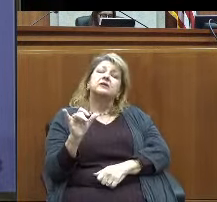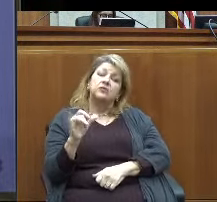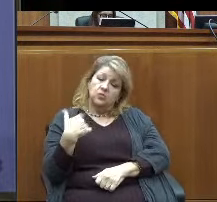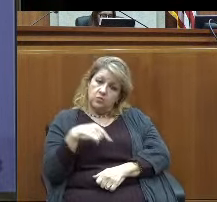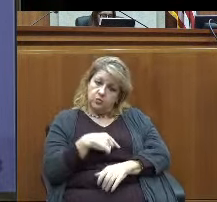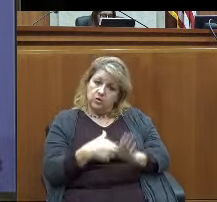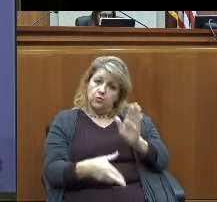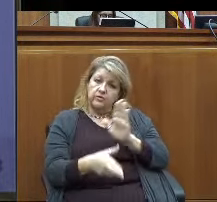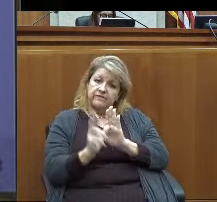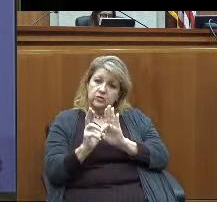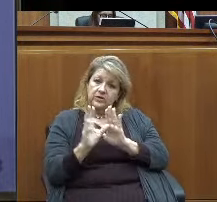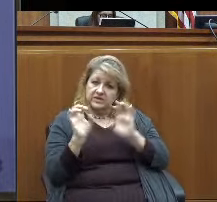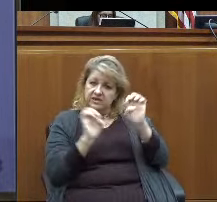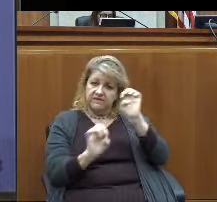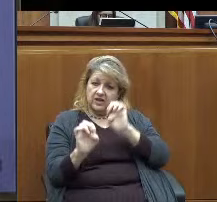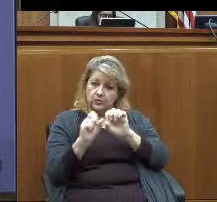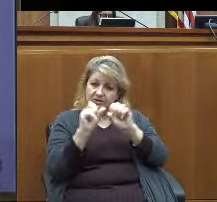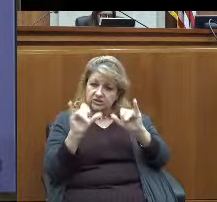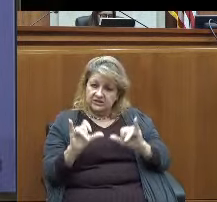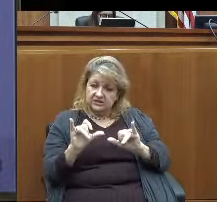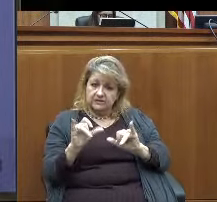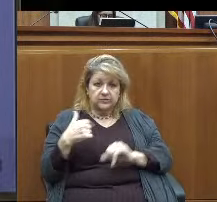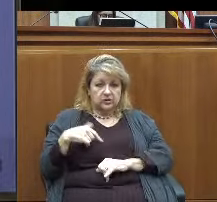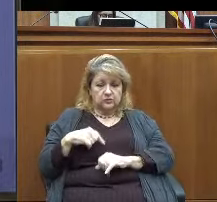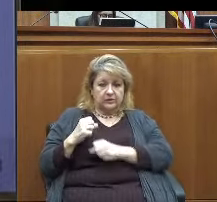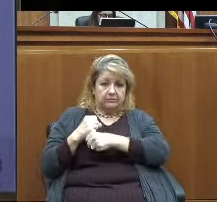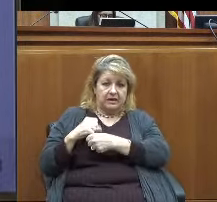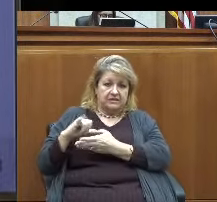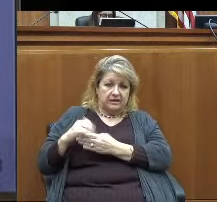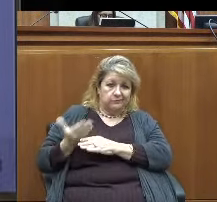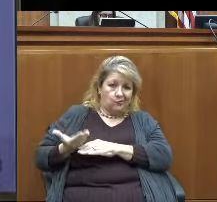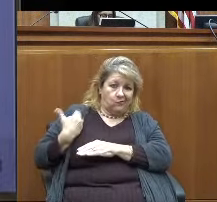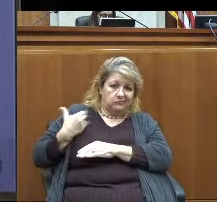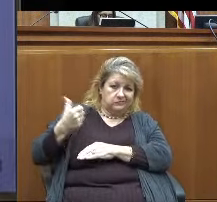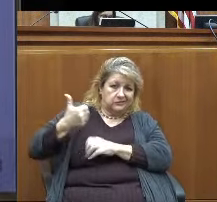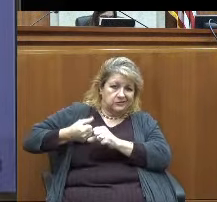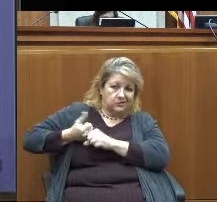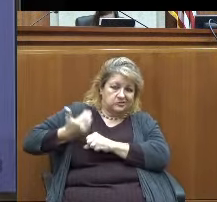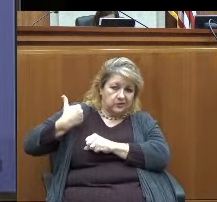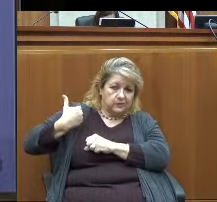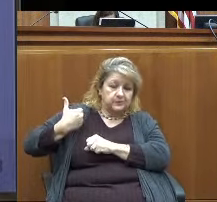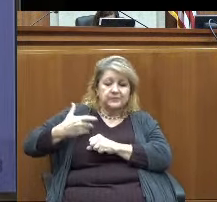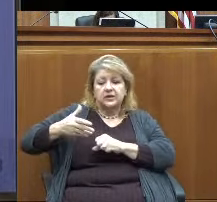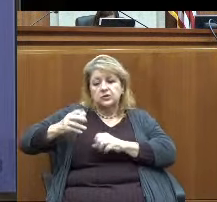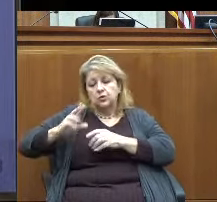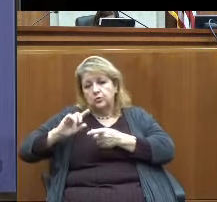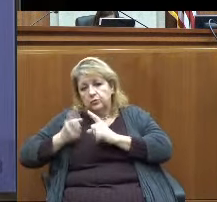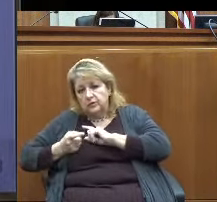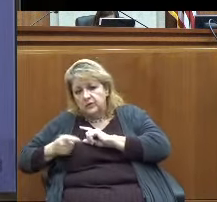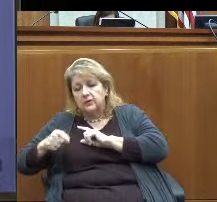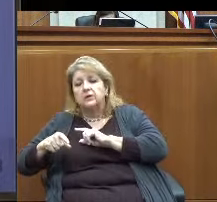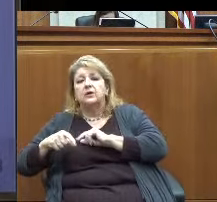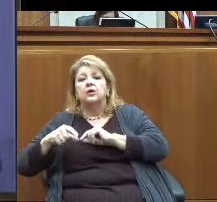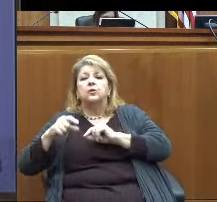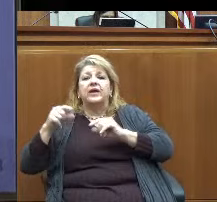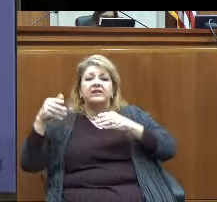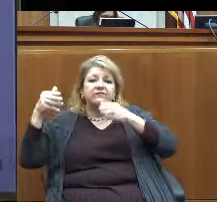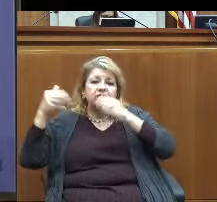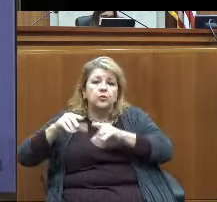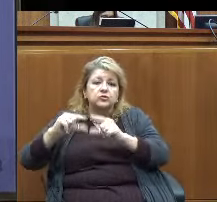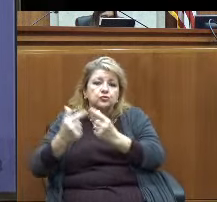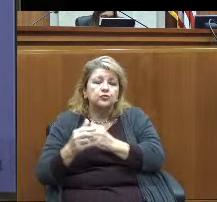are reviewing our evaluation system that was created over 10 years ago. We conducted focus groups and